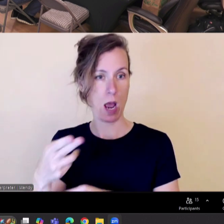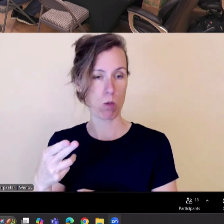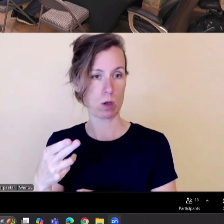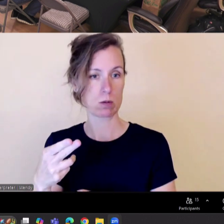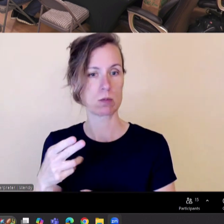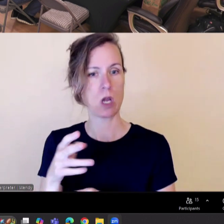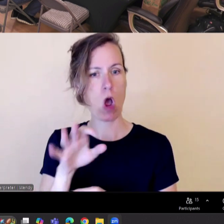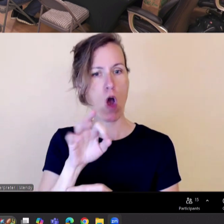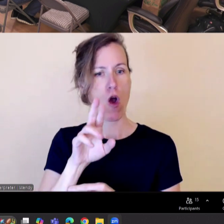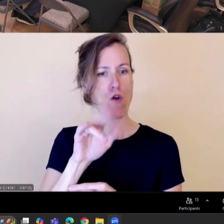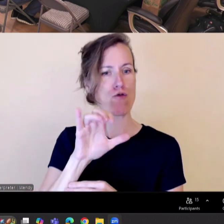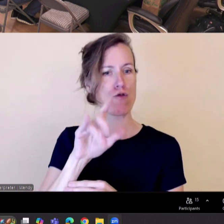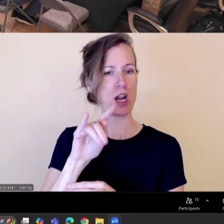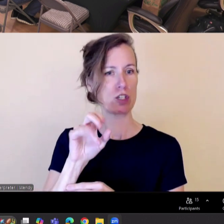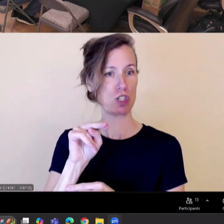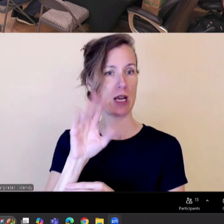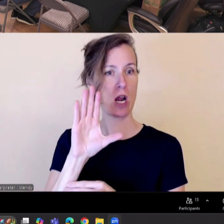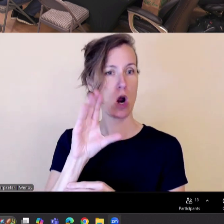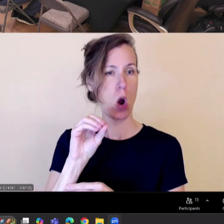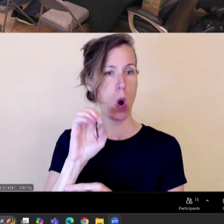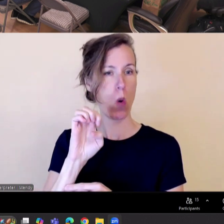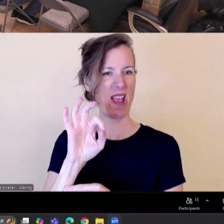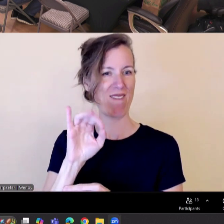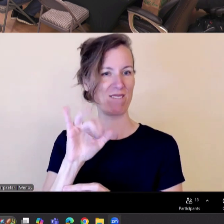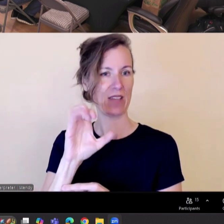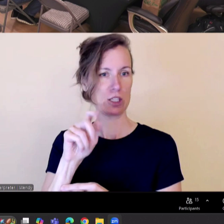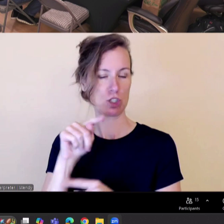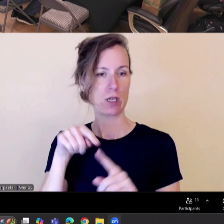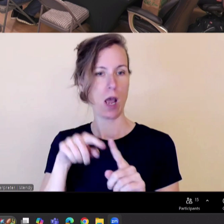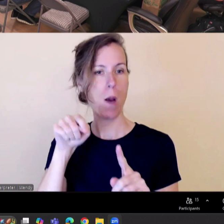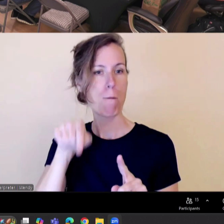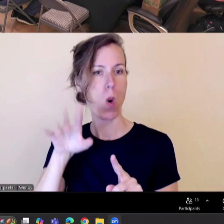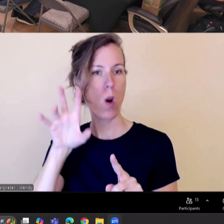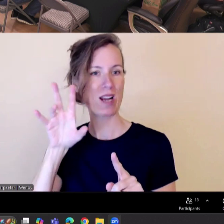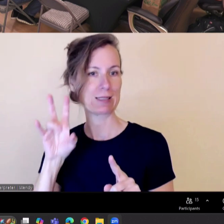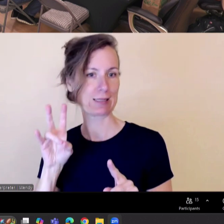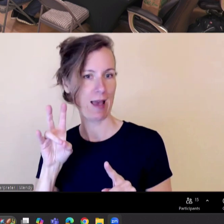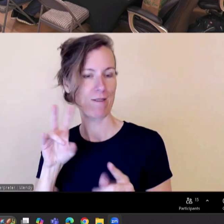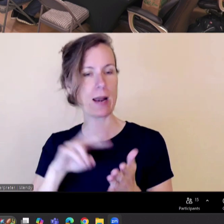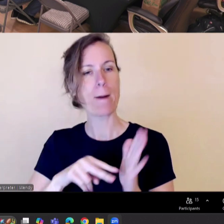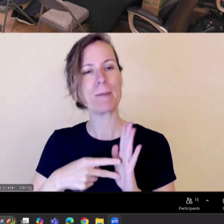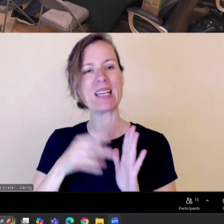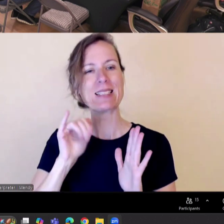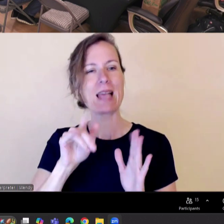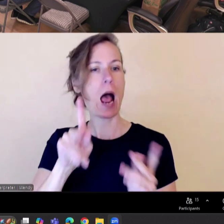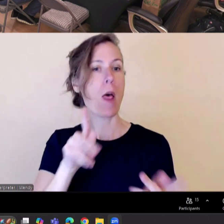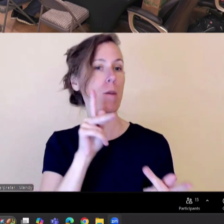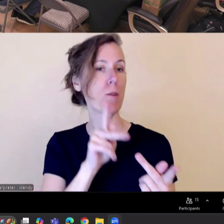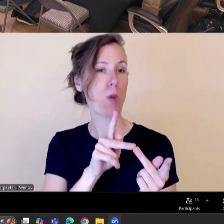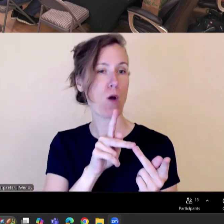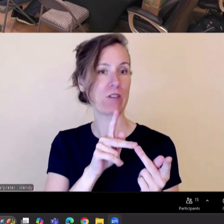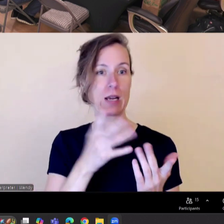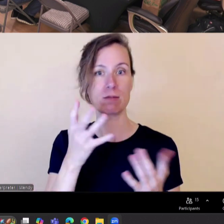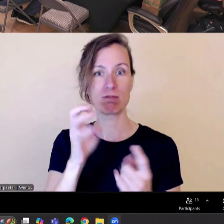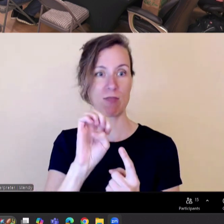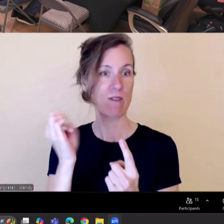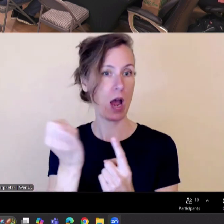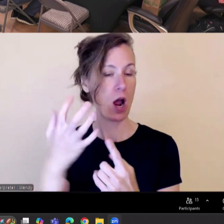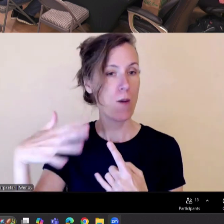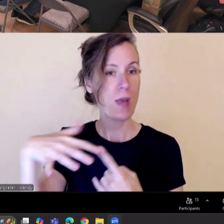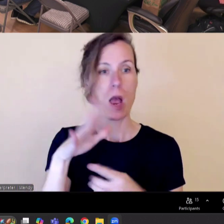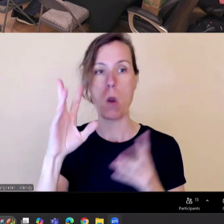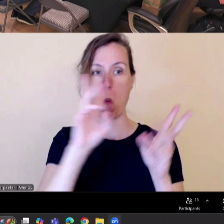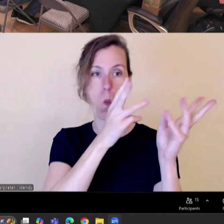0.7, which means that perfect conditions, perfect weather, dry surface,